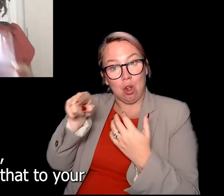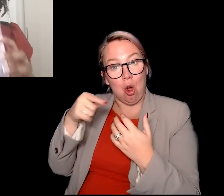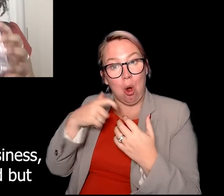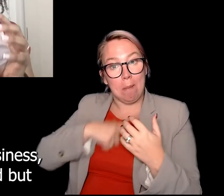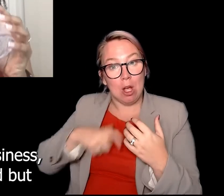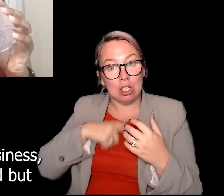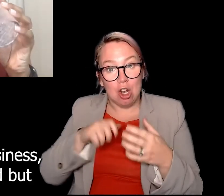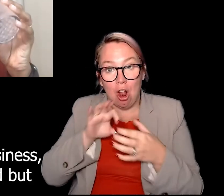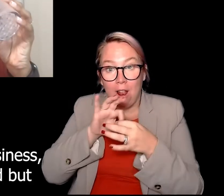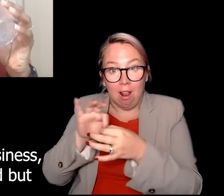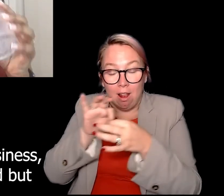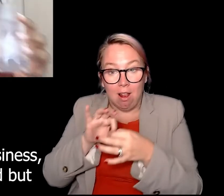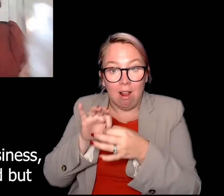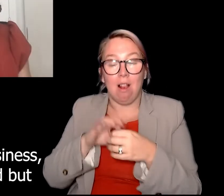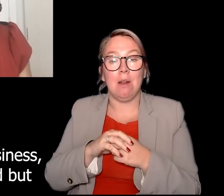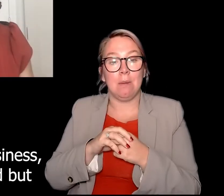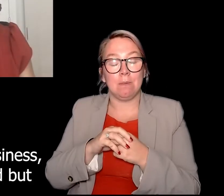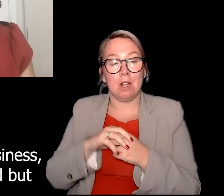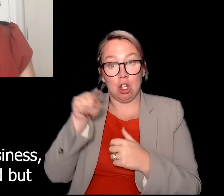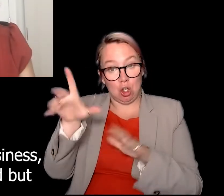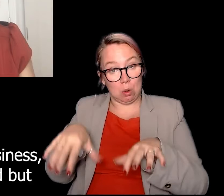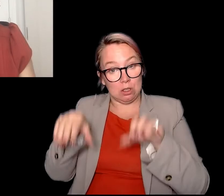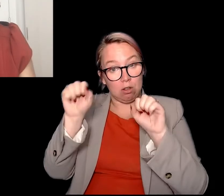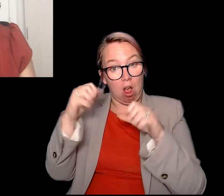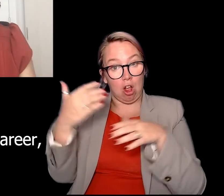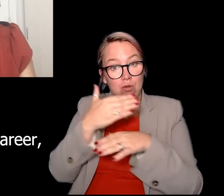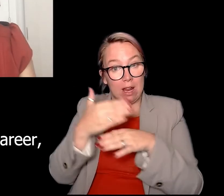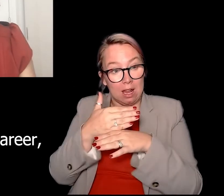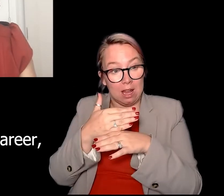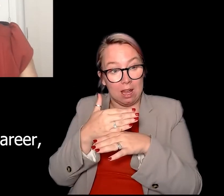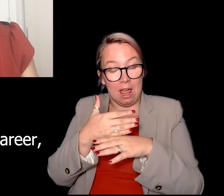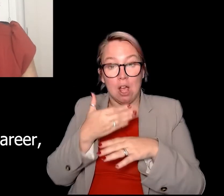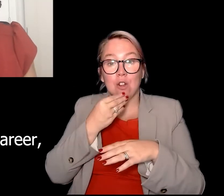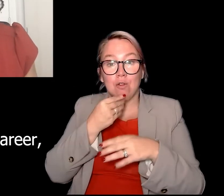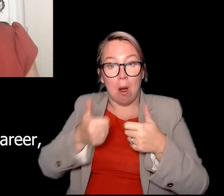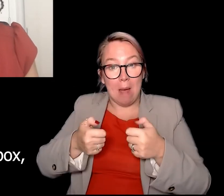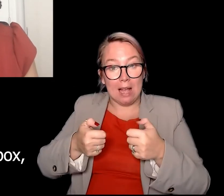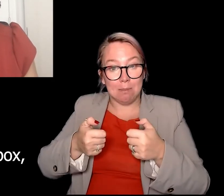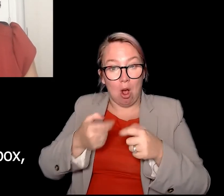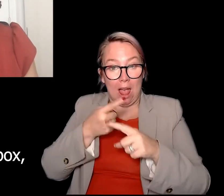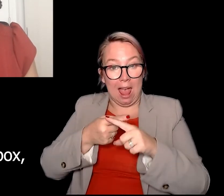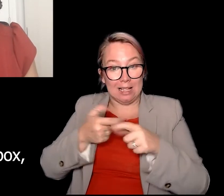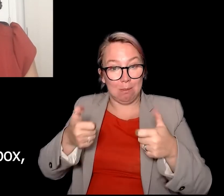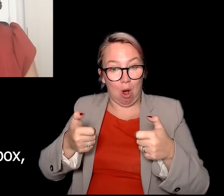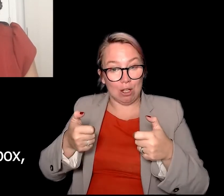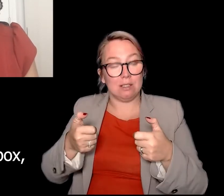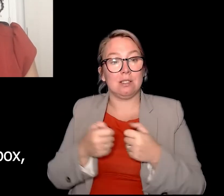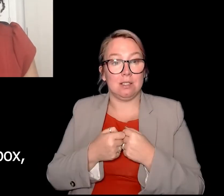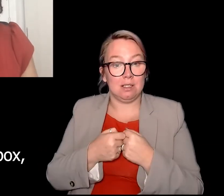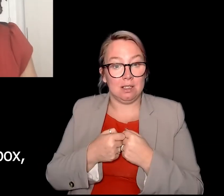to your personal journey, your business, you know, the problem that you had. But you know, you actually started your career, if I'm not mistaken, at